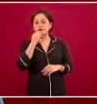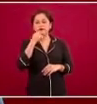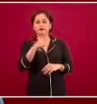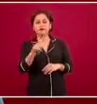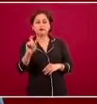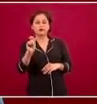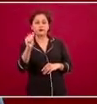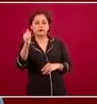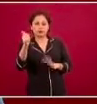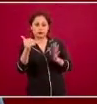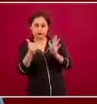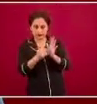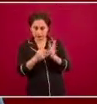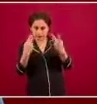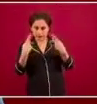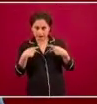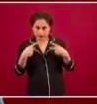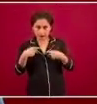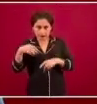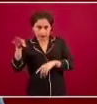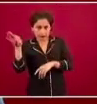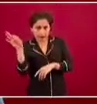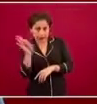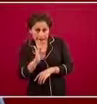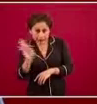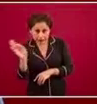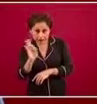So these estimated cases,